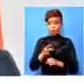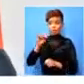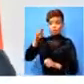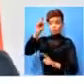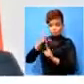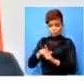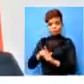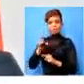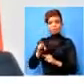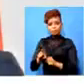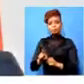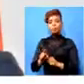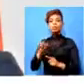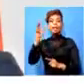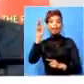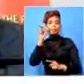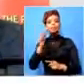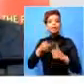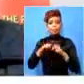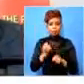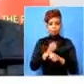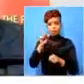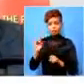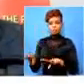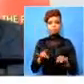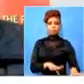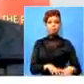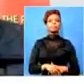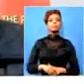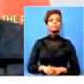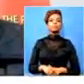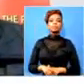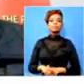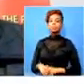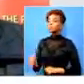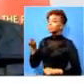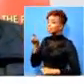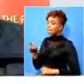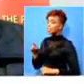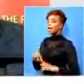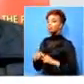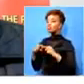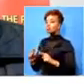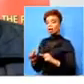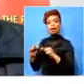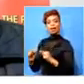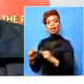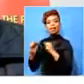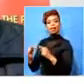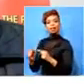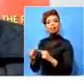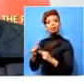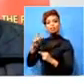struggle against that person. And a struggle that ultimately results in what form